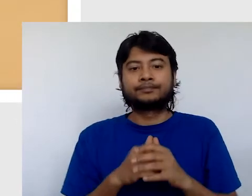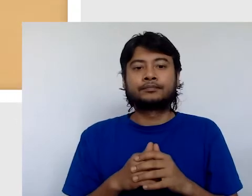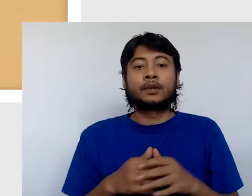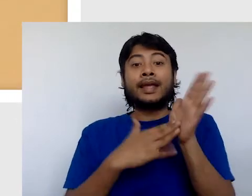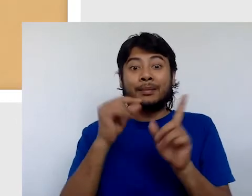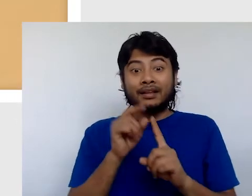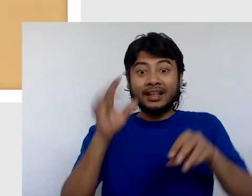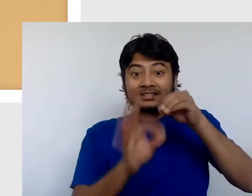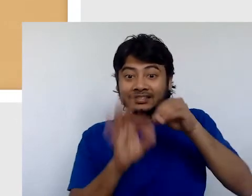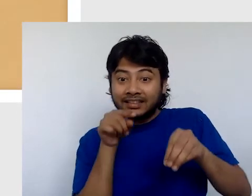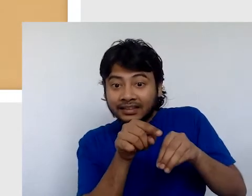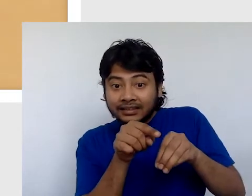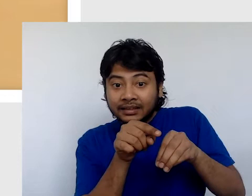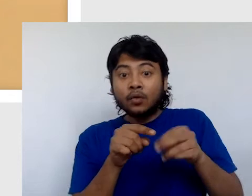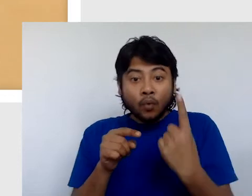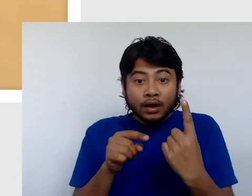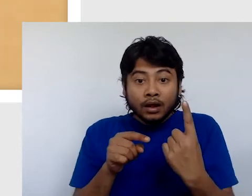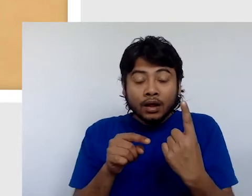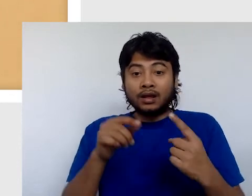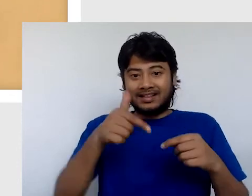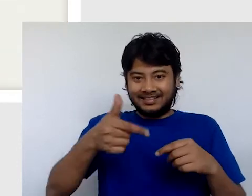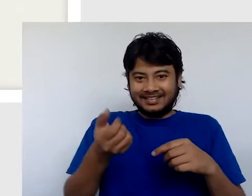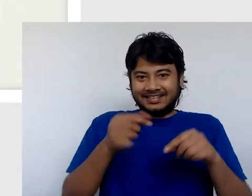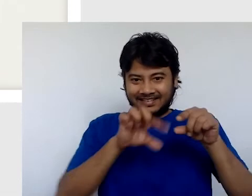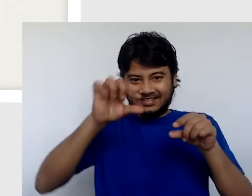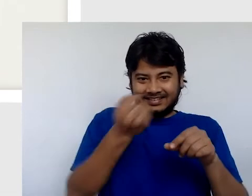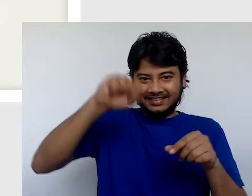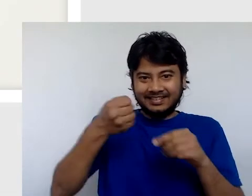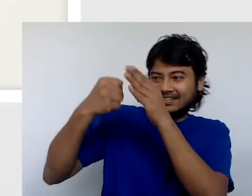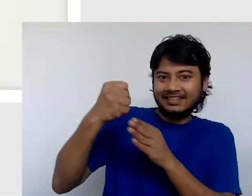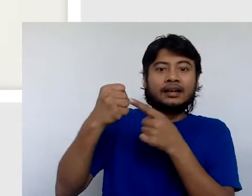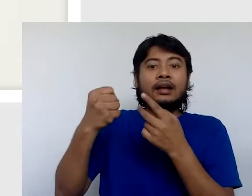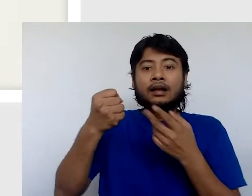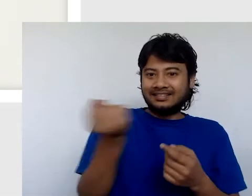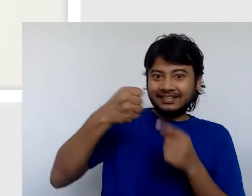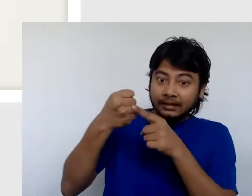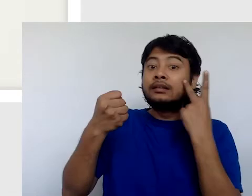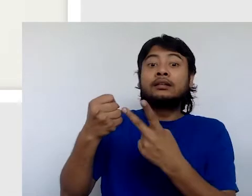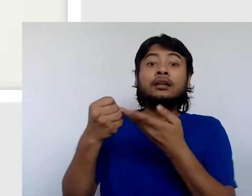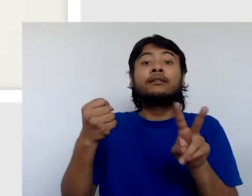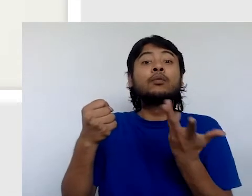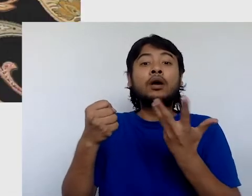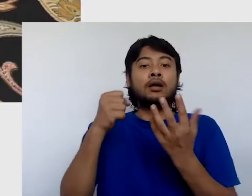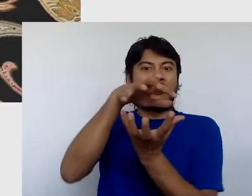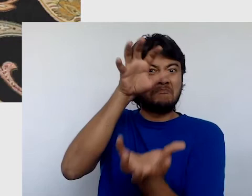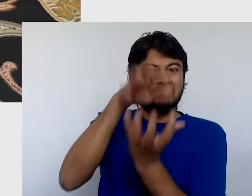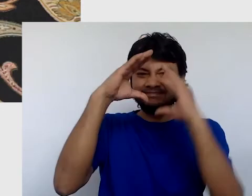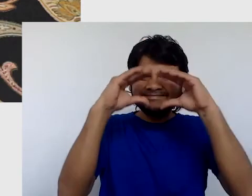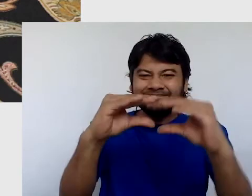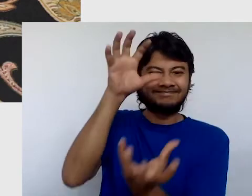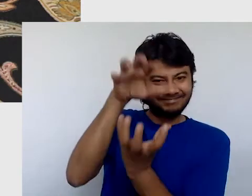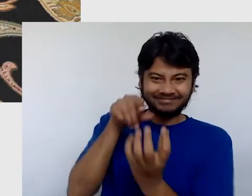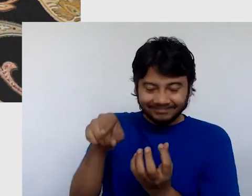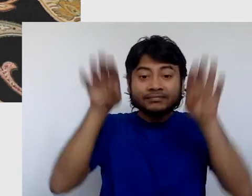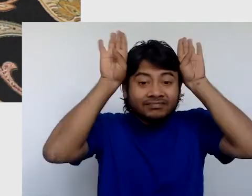Over the knuckle guard, we see a makara biting a hare, tiger heads and the quillons. The